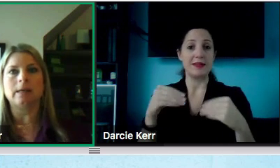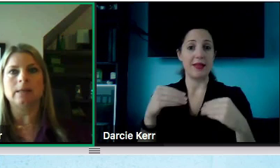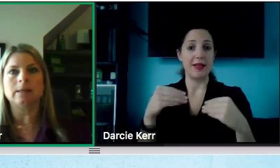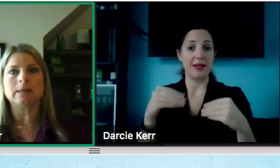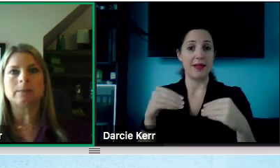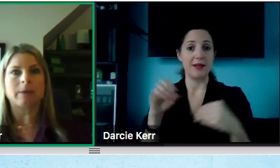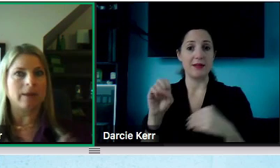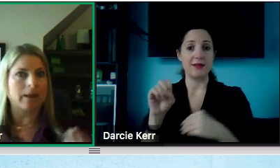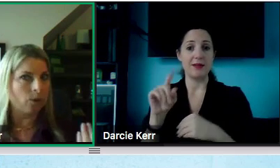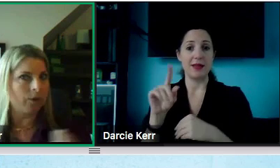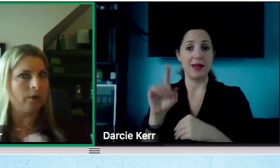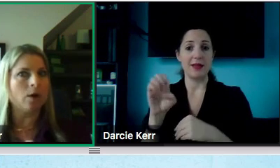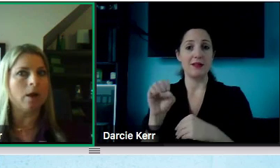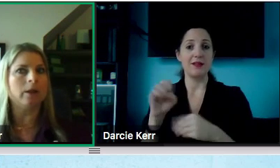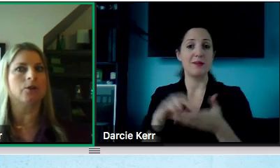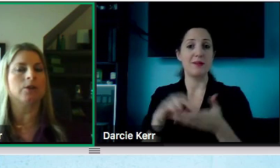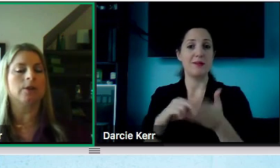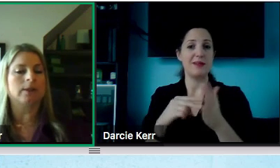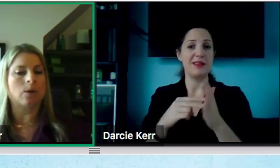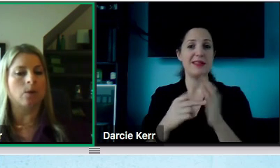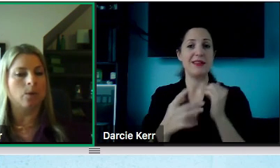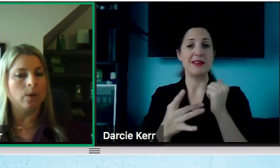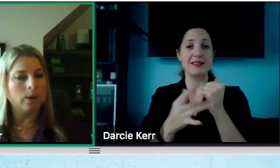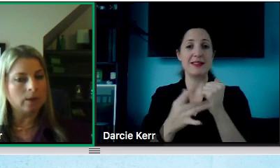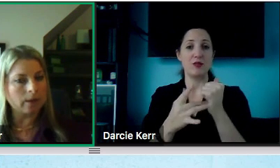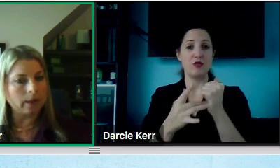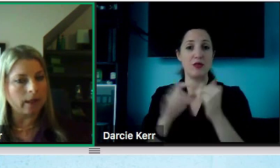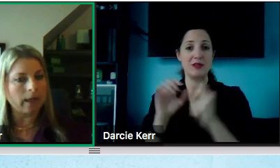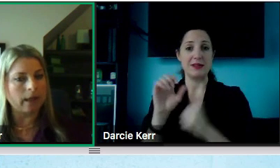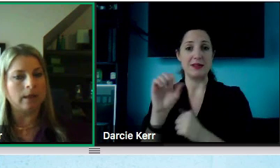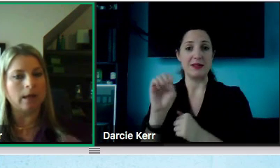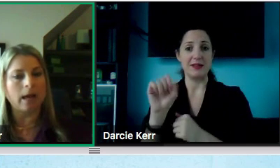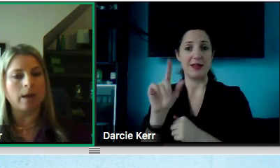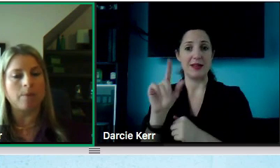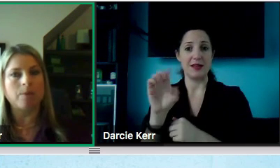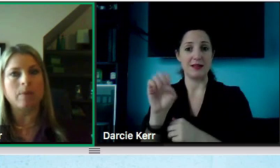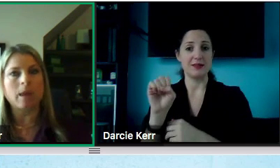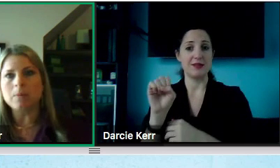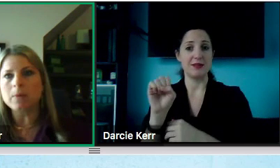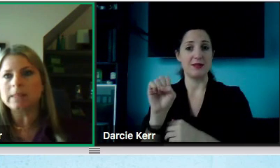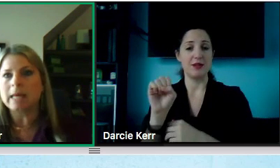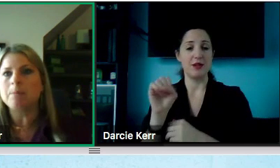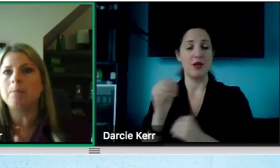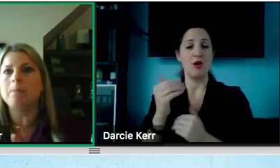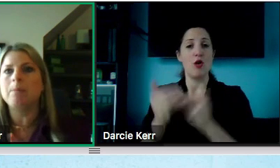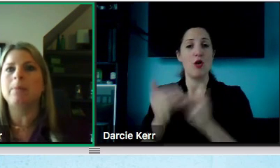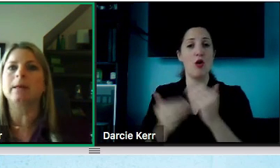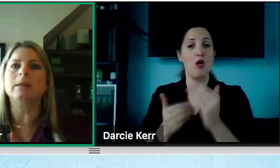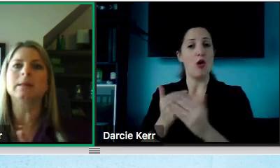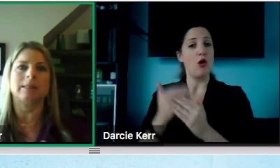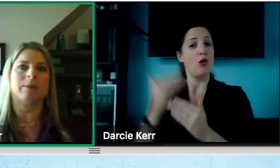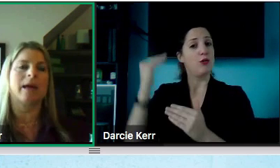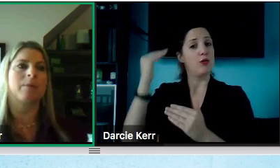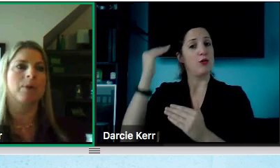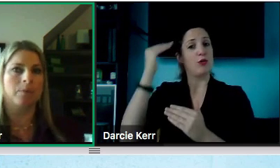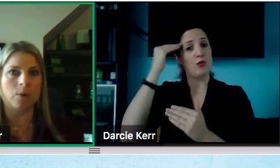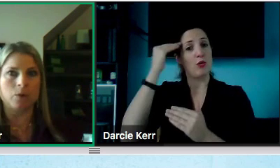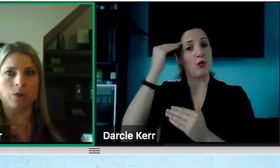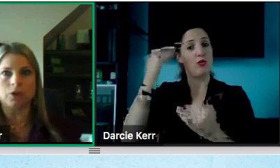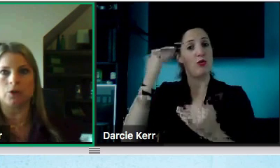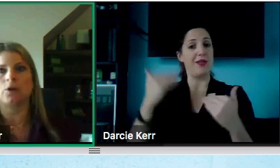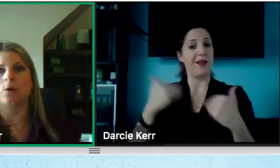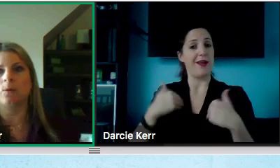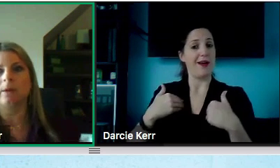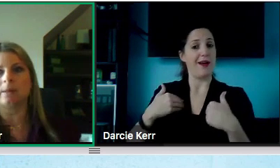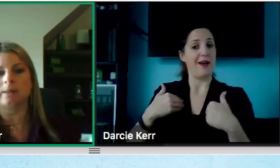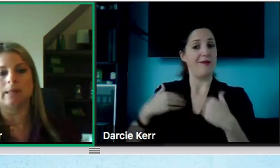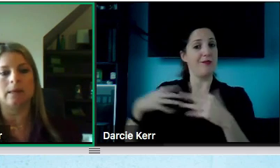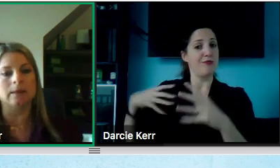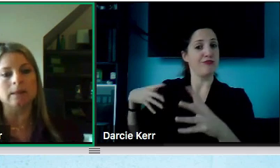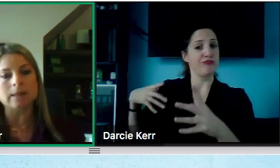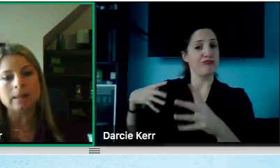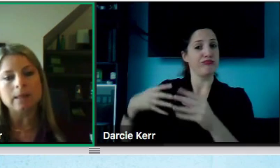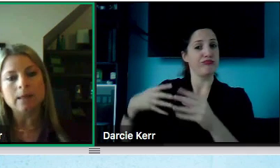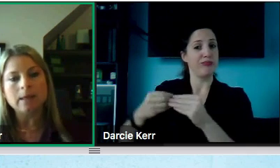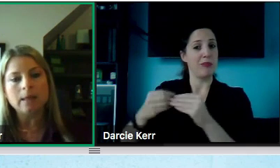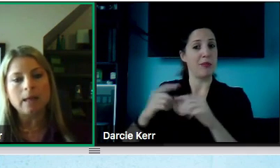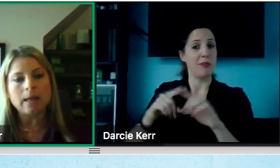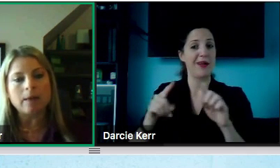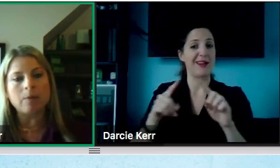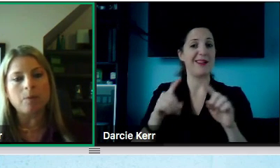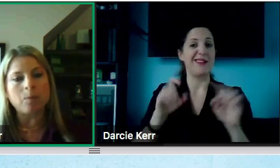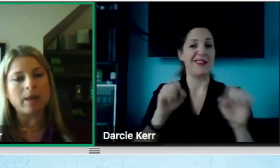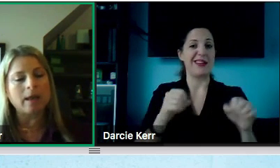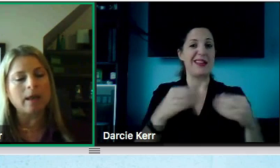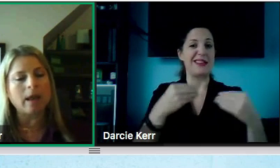technology sales, but they hold the knowledge, so they can say build some of that promotion to go with the